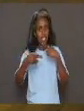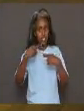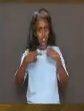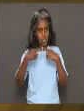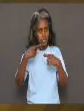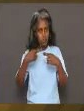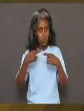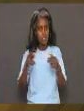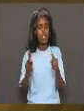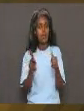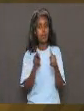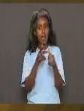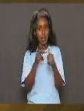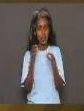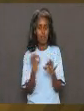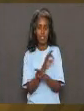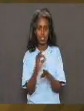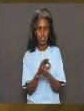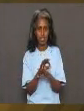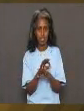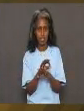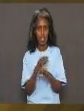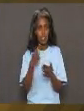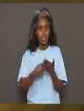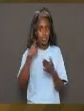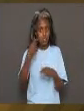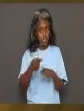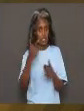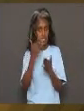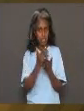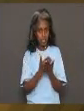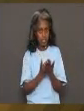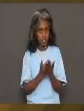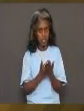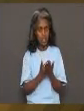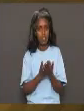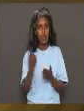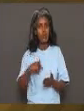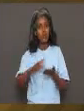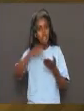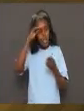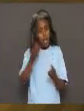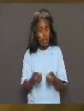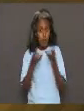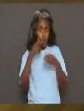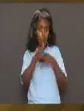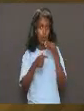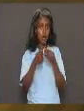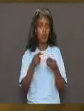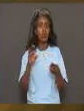relationships with the primary functions. In the next lesson, we will learn more